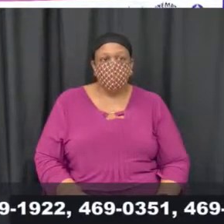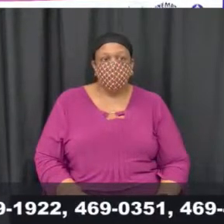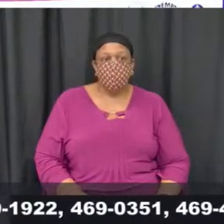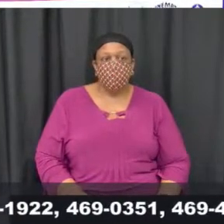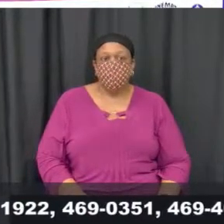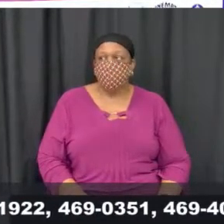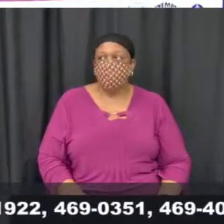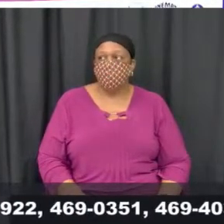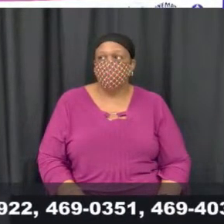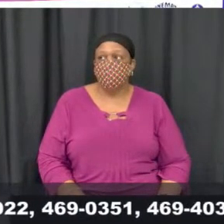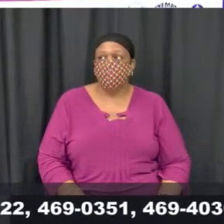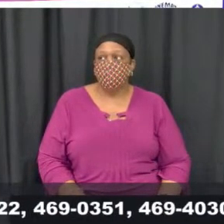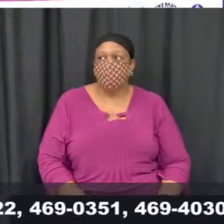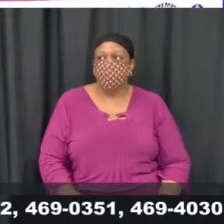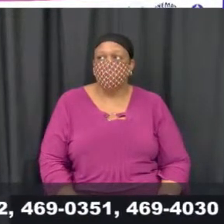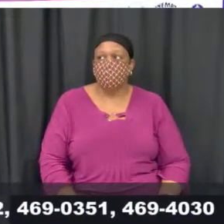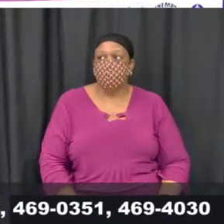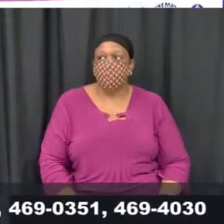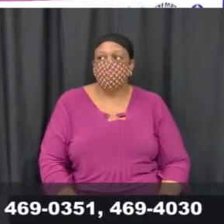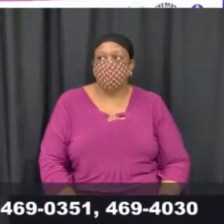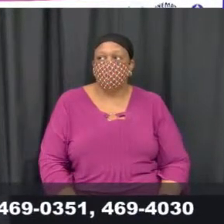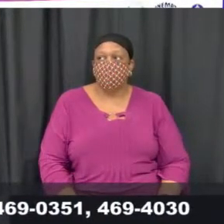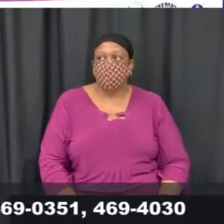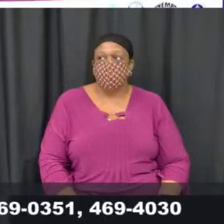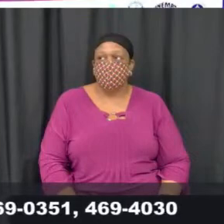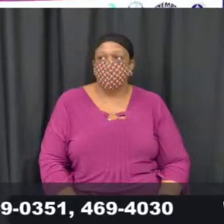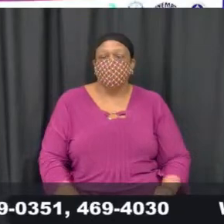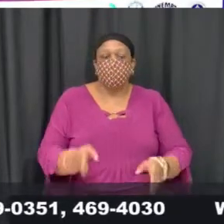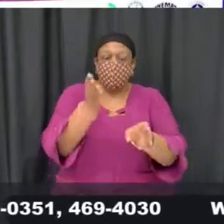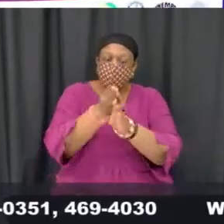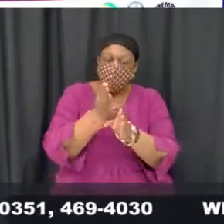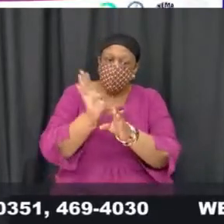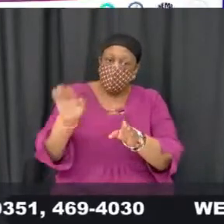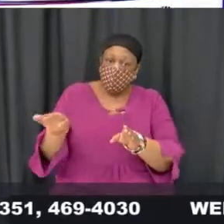vehicles. The limit on the number of